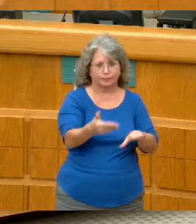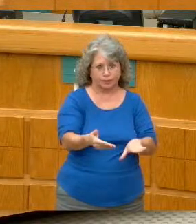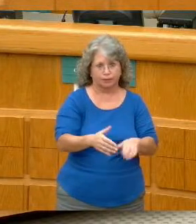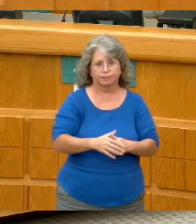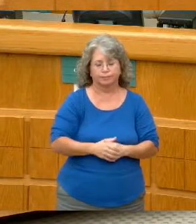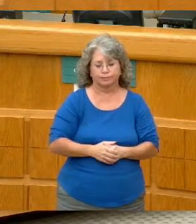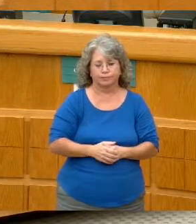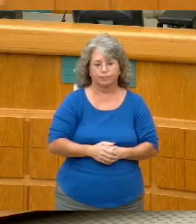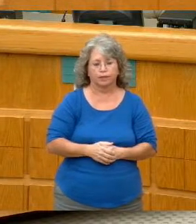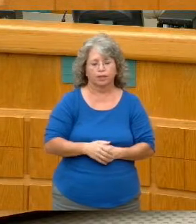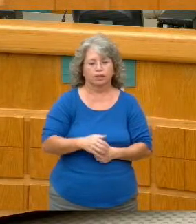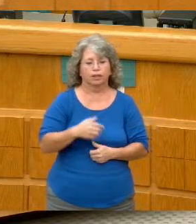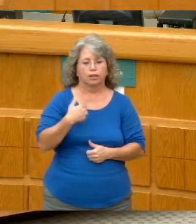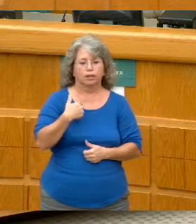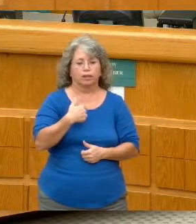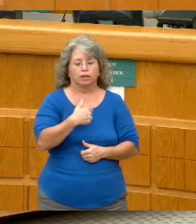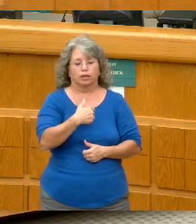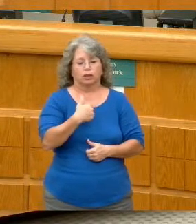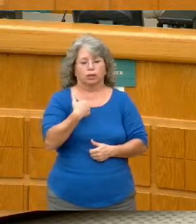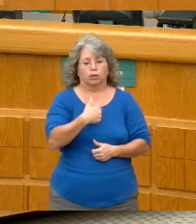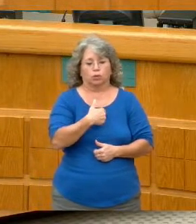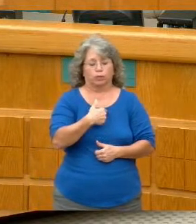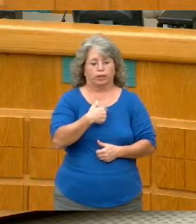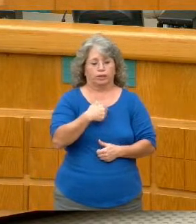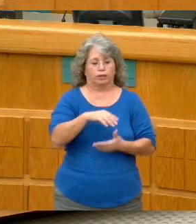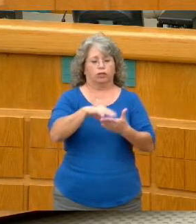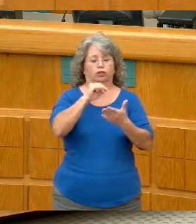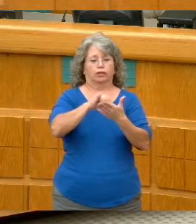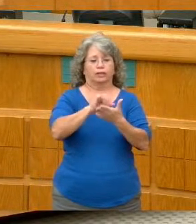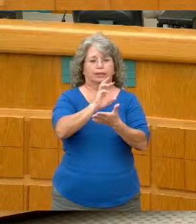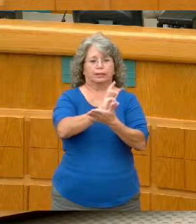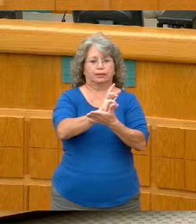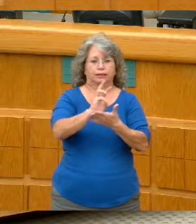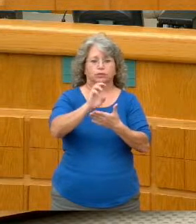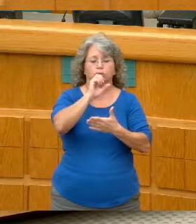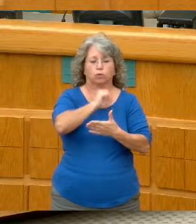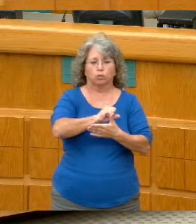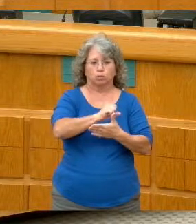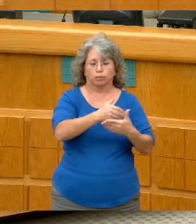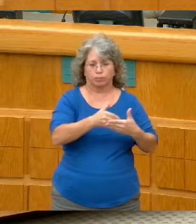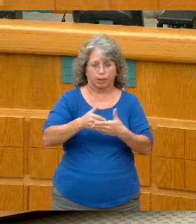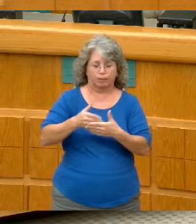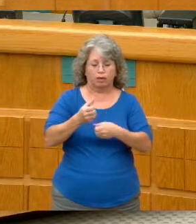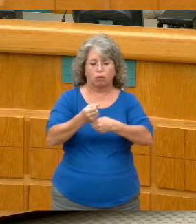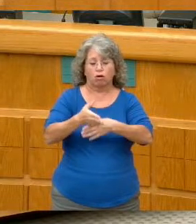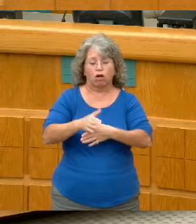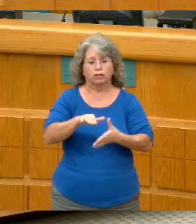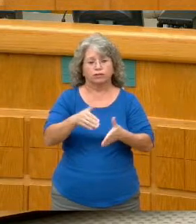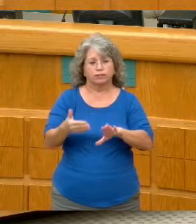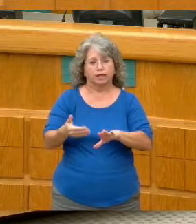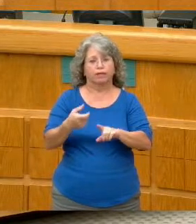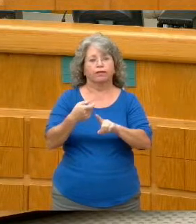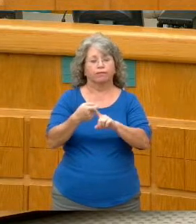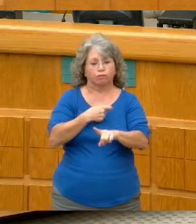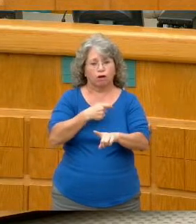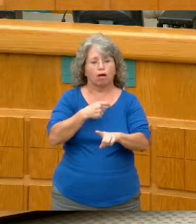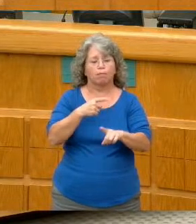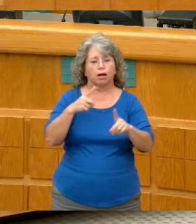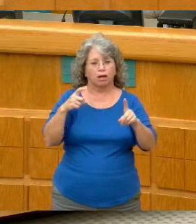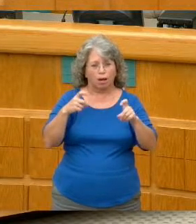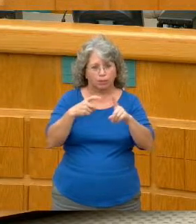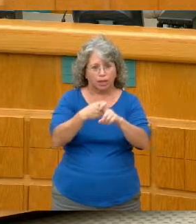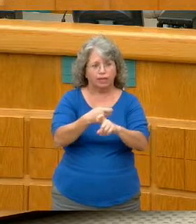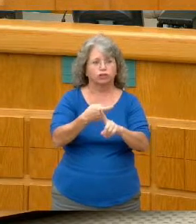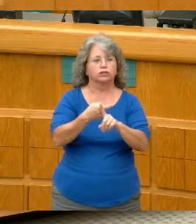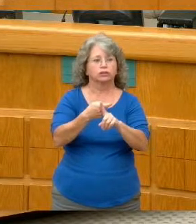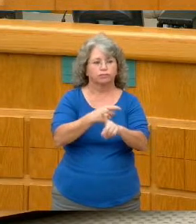office reveals that this is a 6-week-old baby, and the cause of death to be from the medical complications of